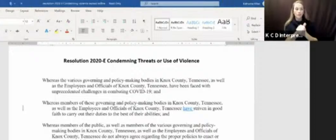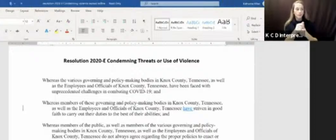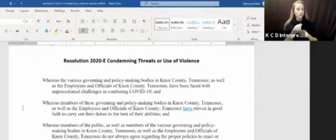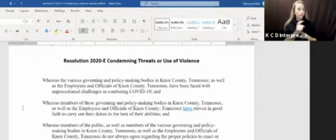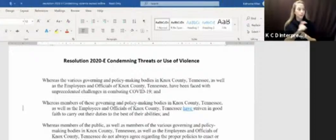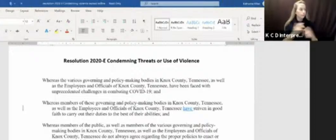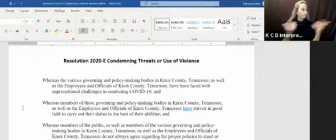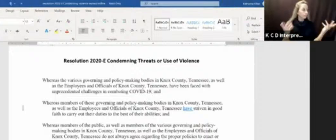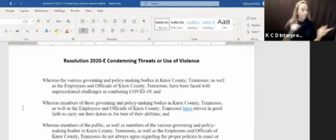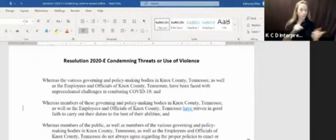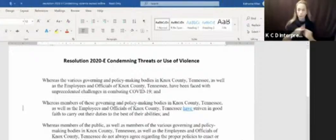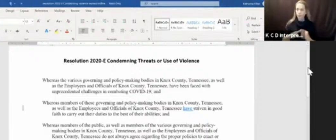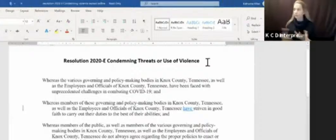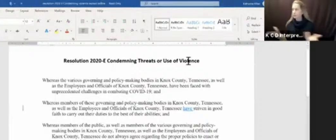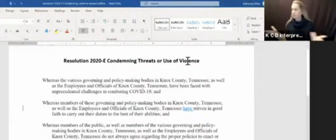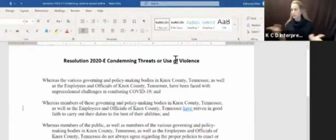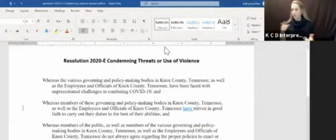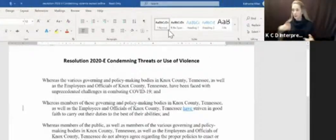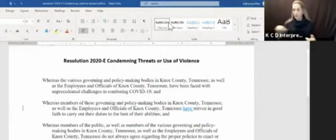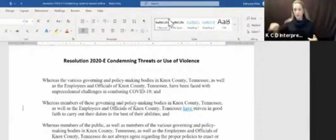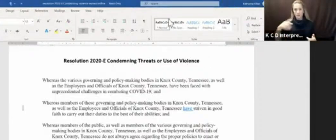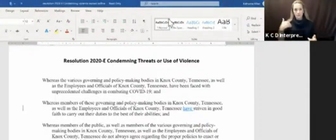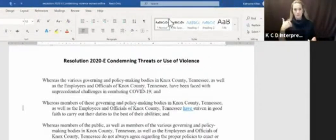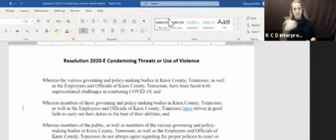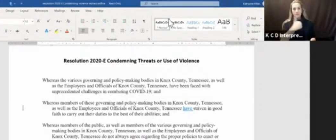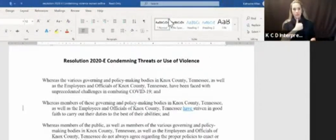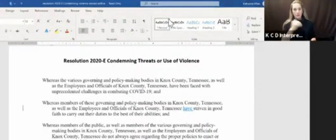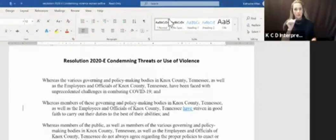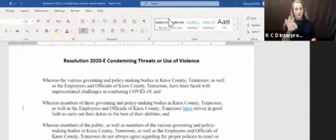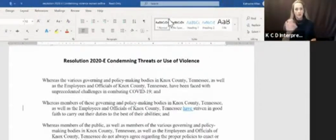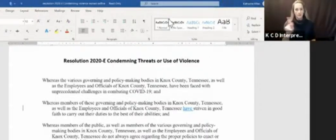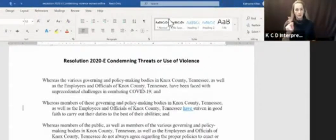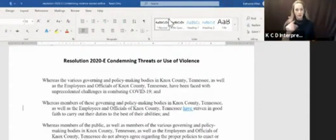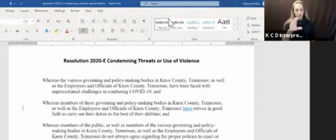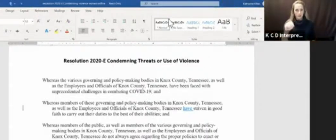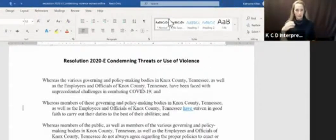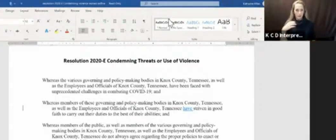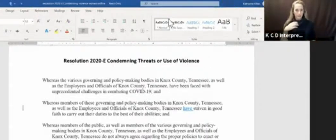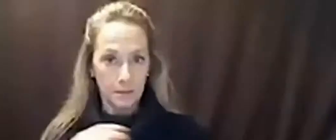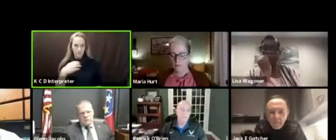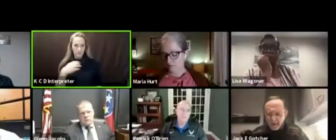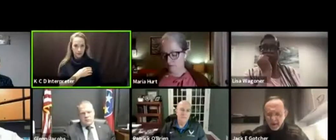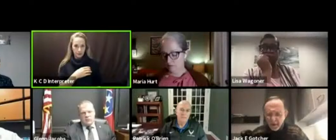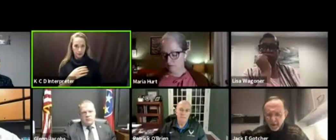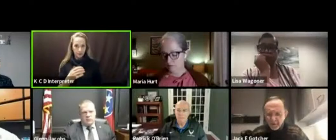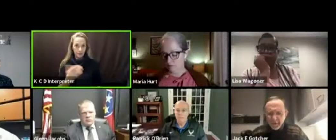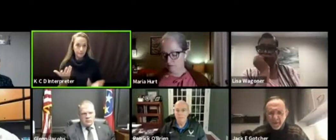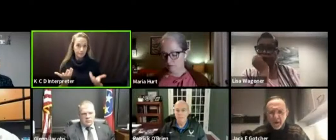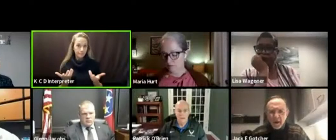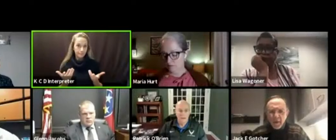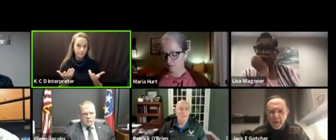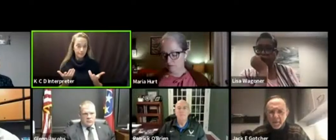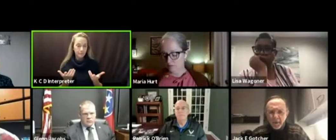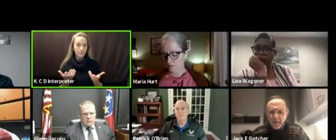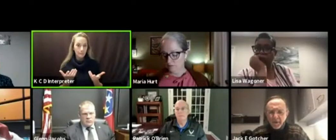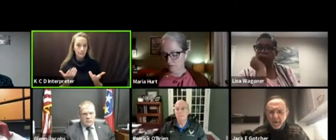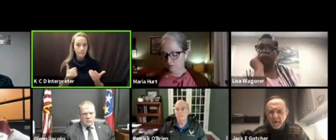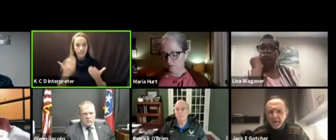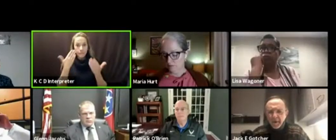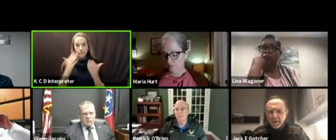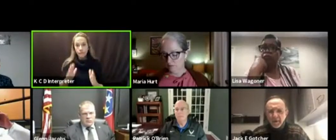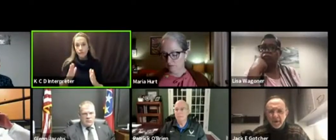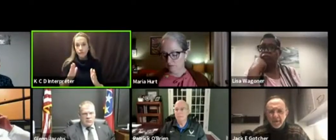whom against members of the Knox County Commission. Now, I do not know if all